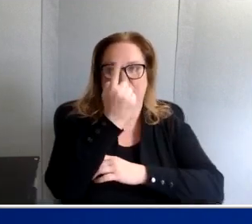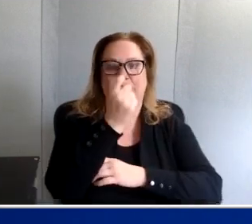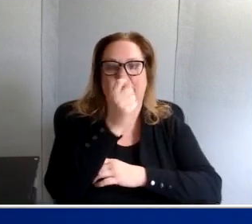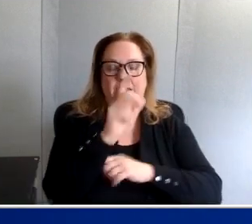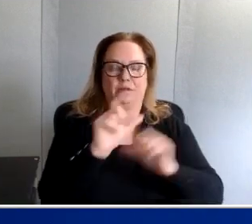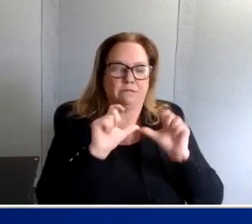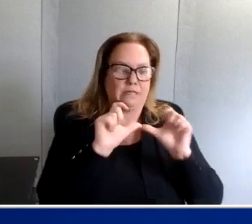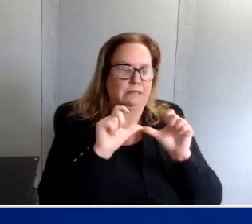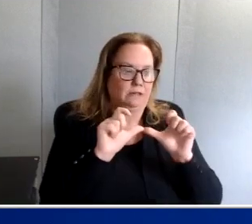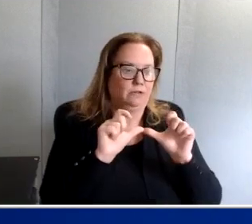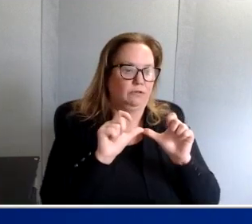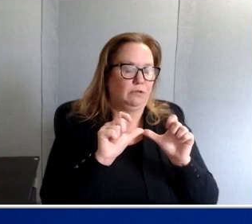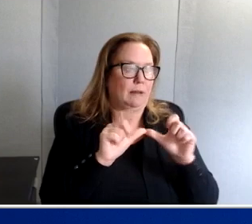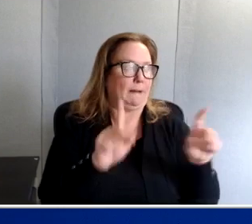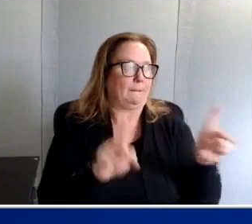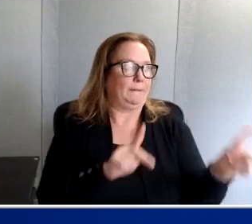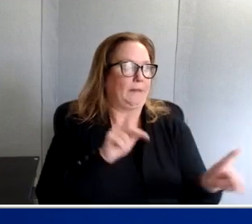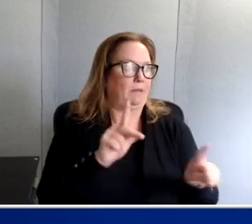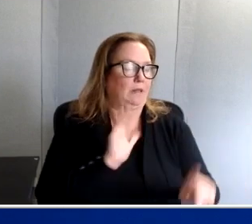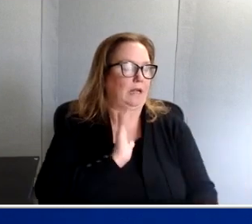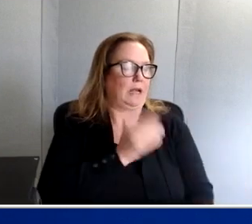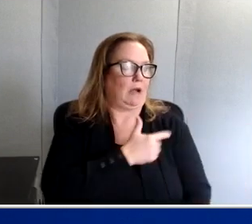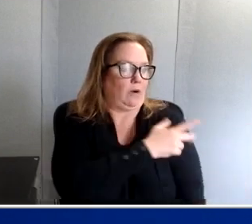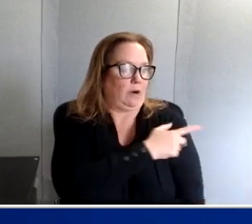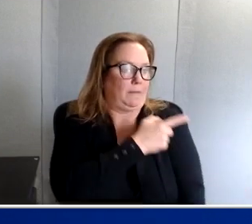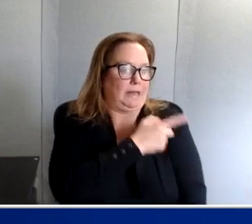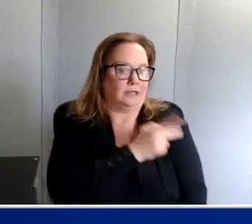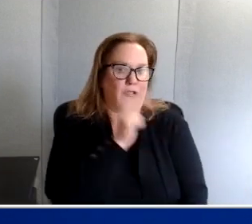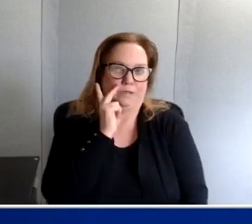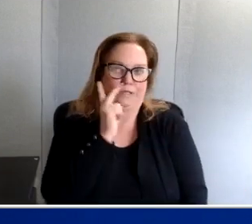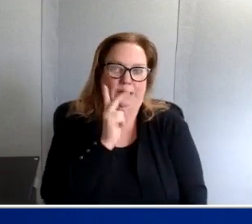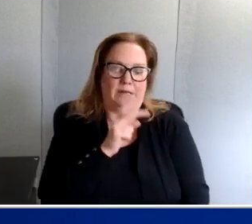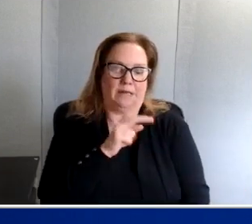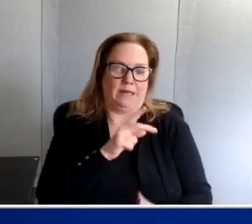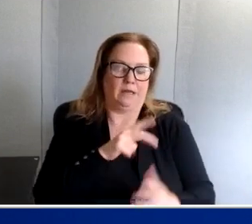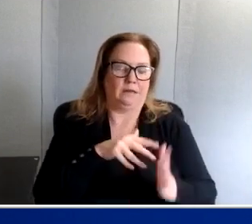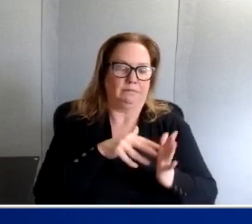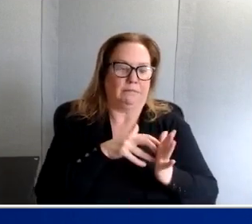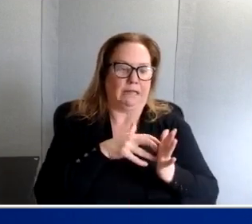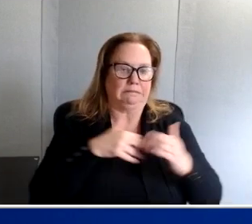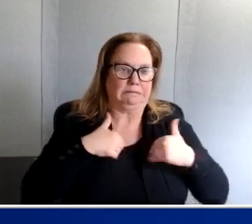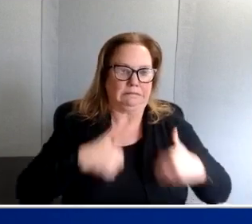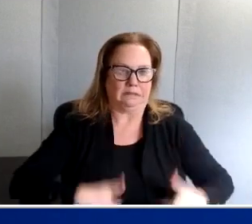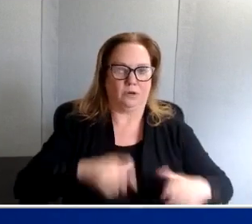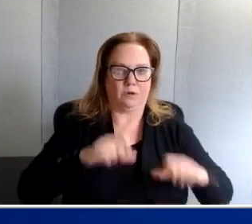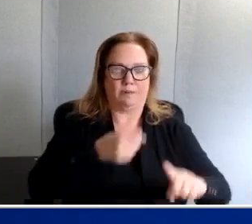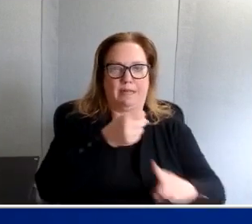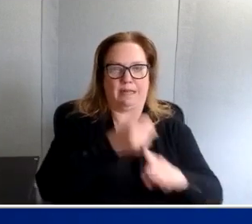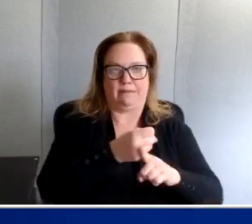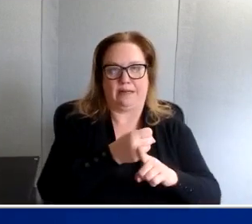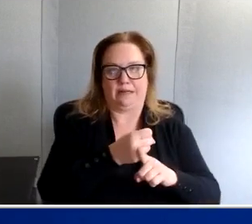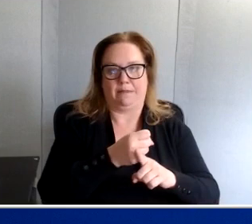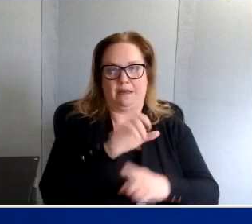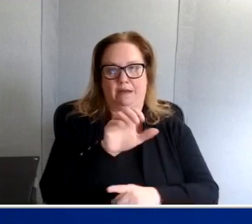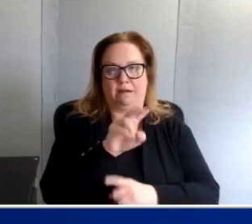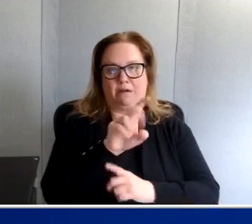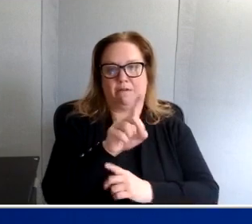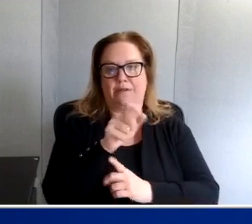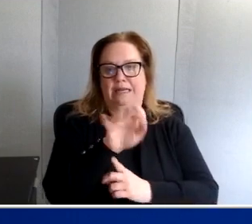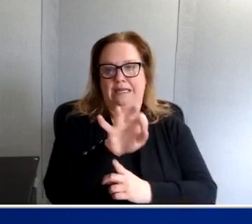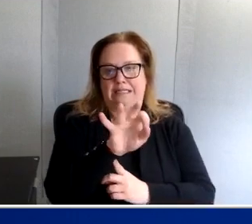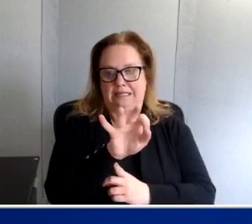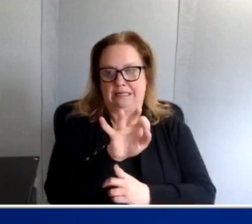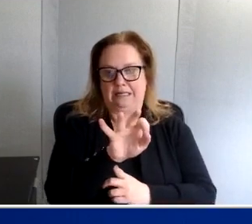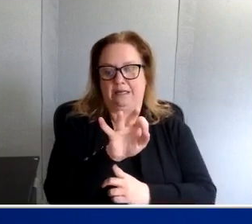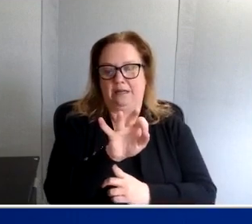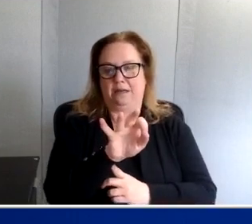to be, people like our patient who we see who continue to be immune suppressed, who can be significantly affected by COVID-19. So be up to